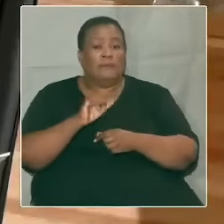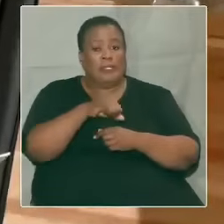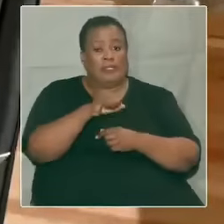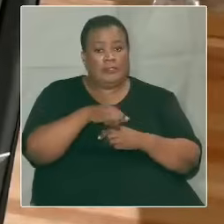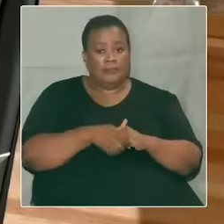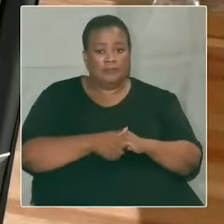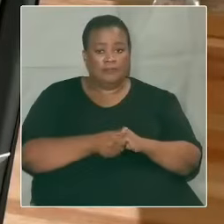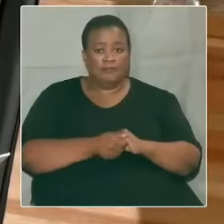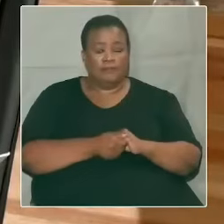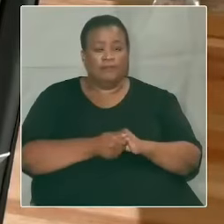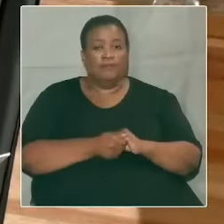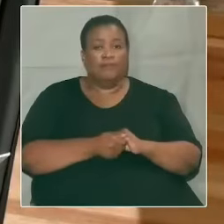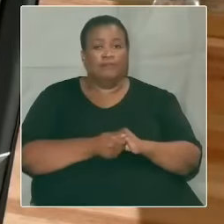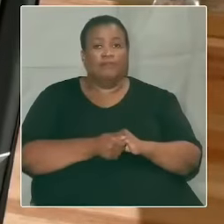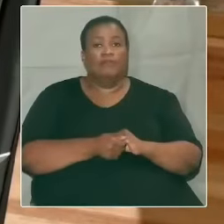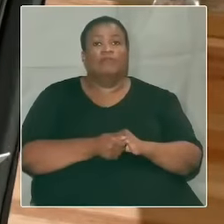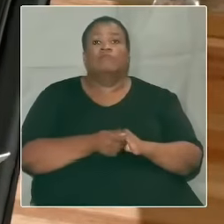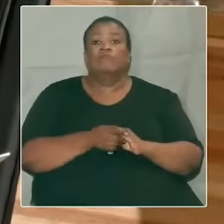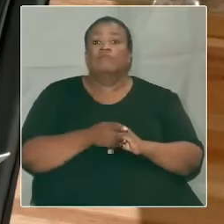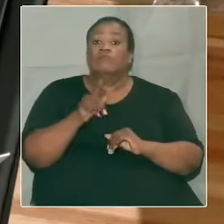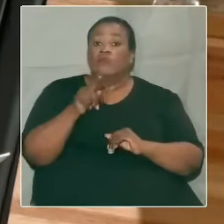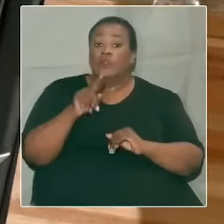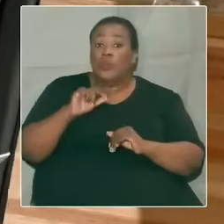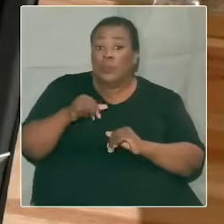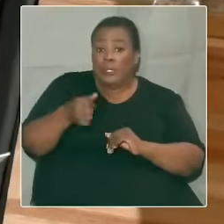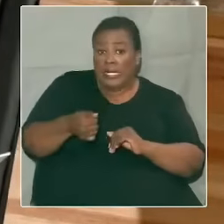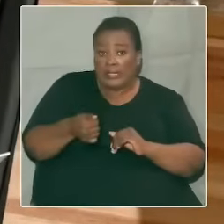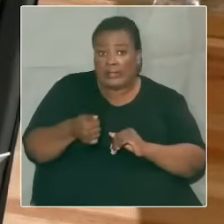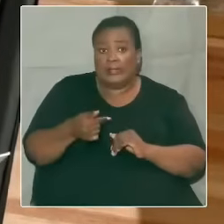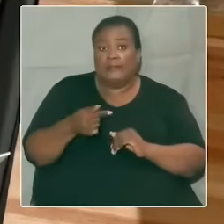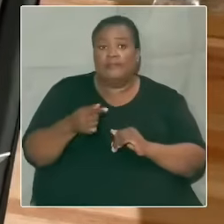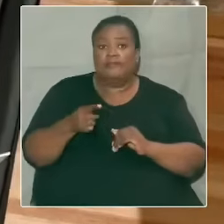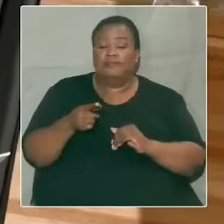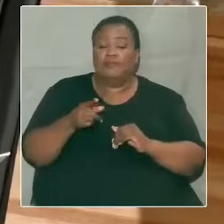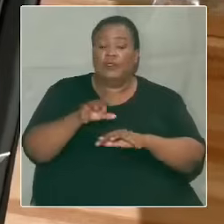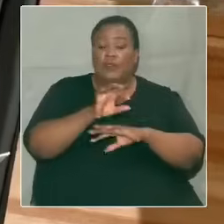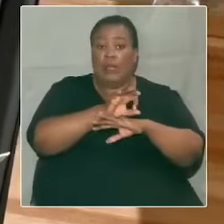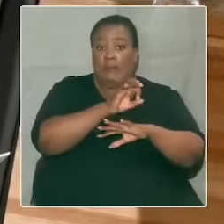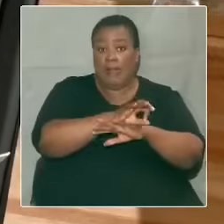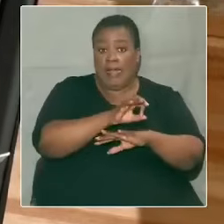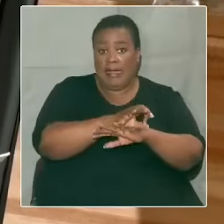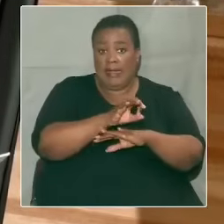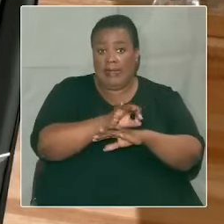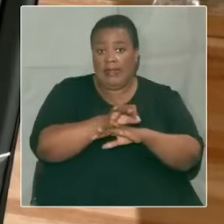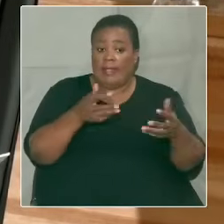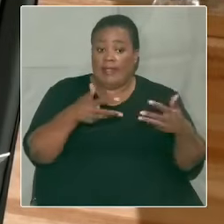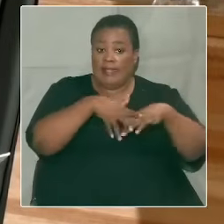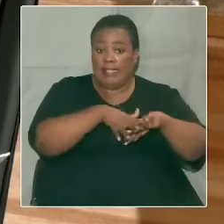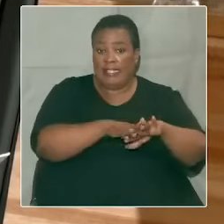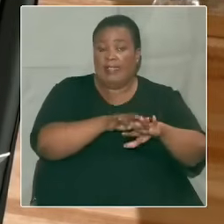And then you next deal with the initial plan and the integrated plan.